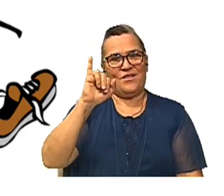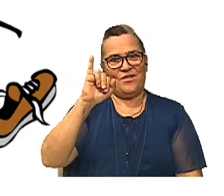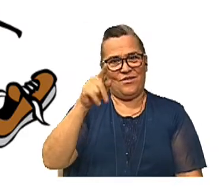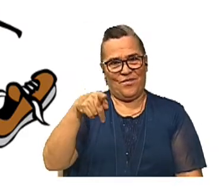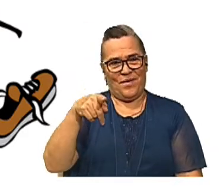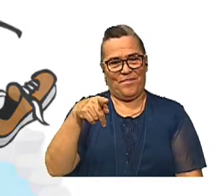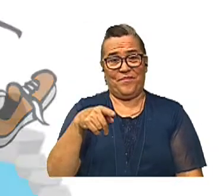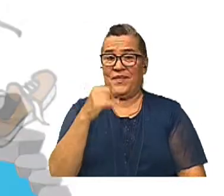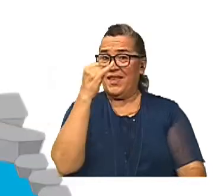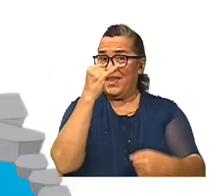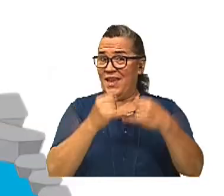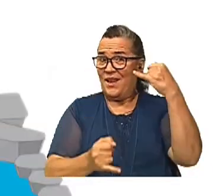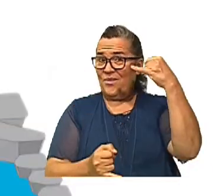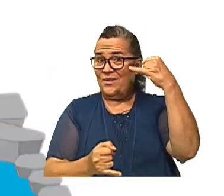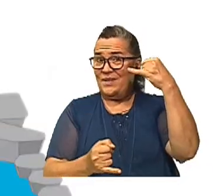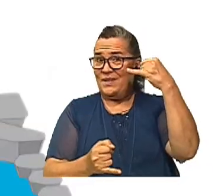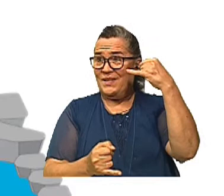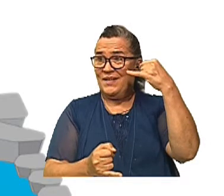the last one,